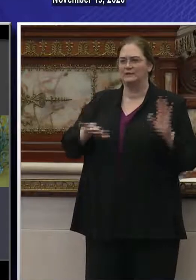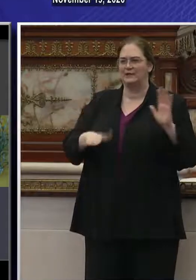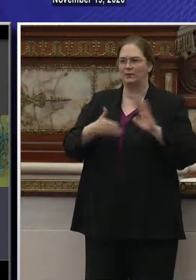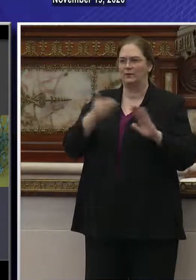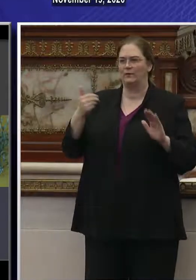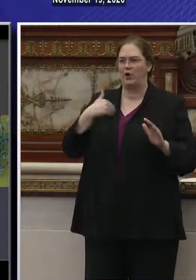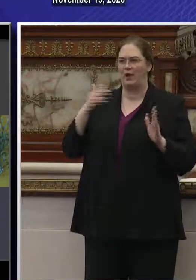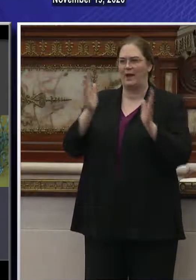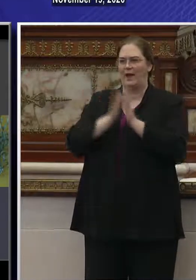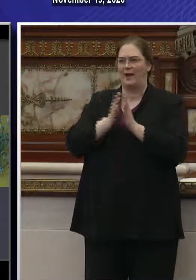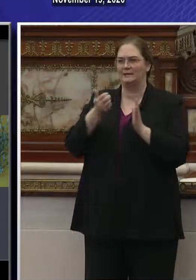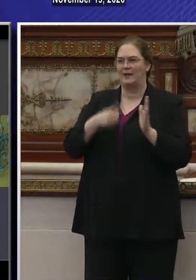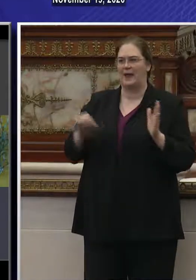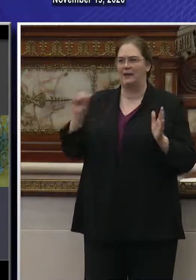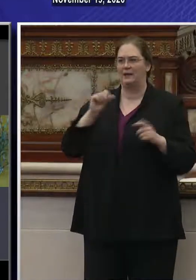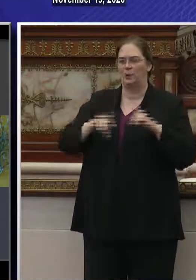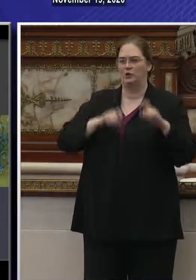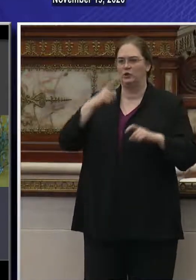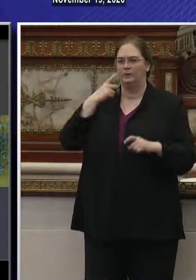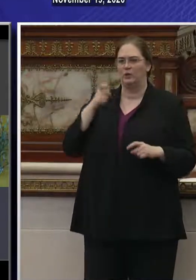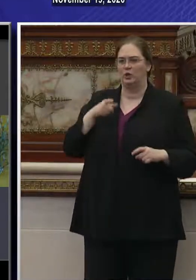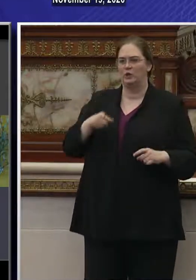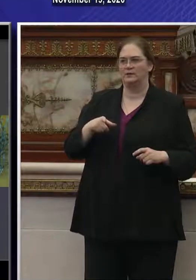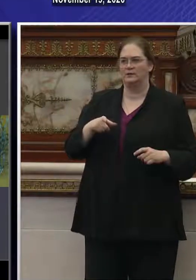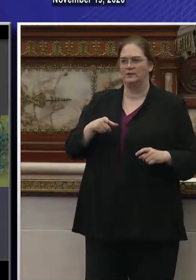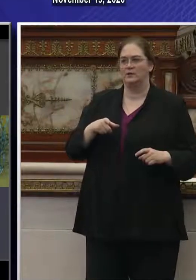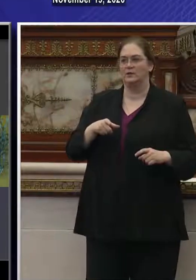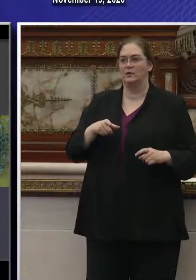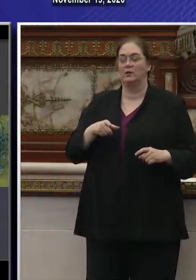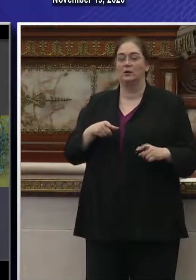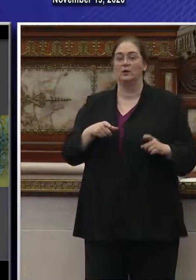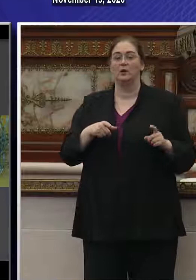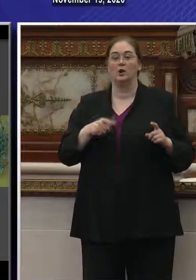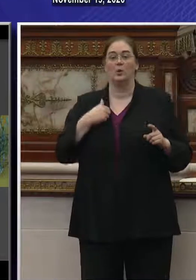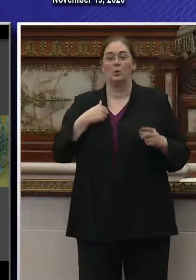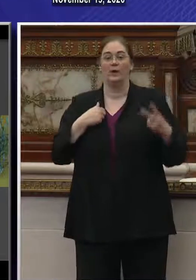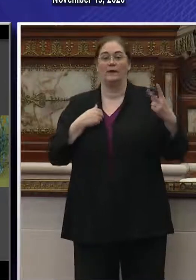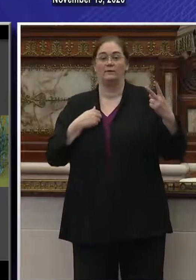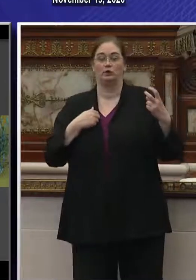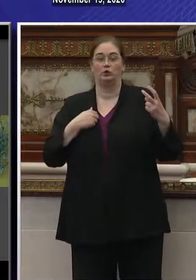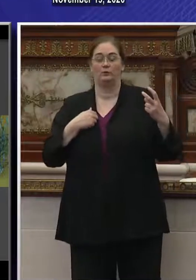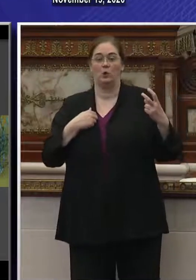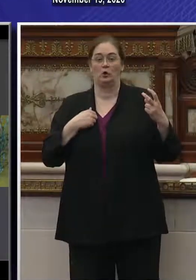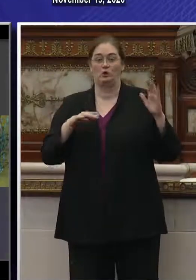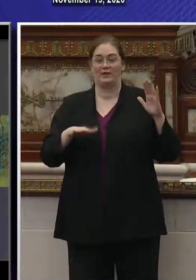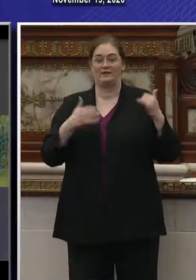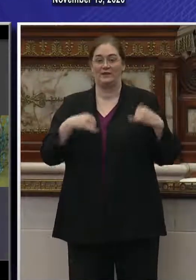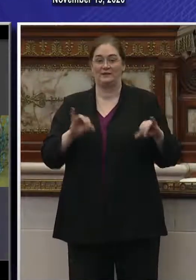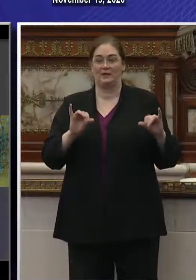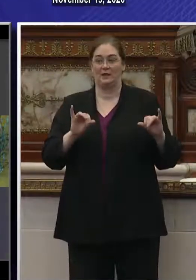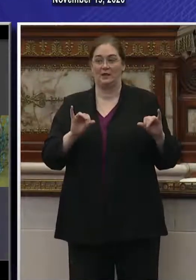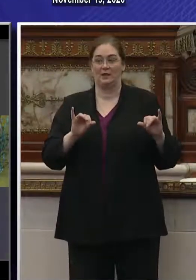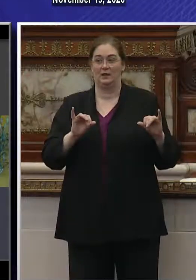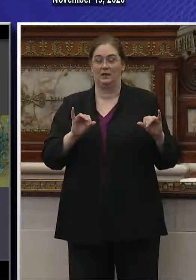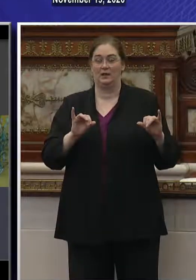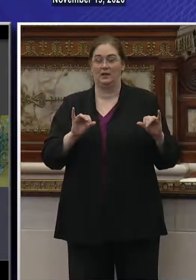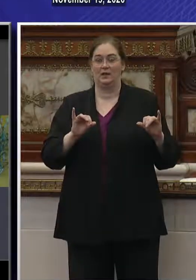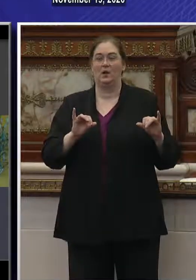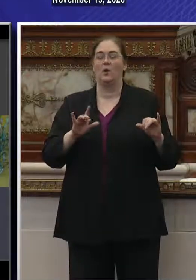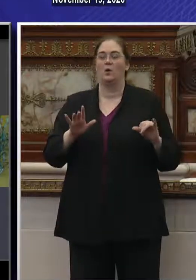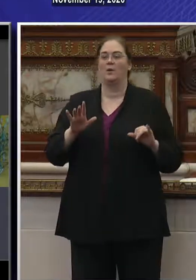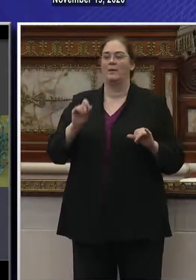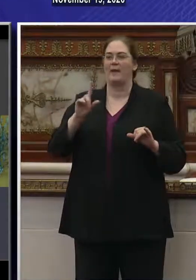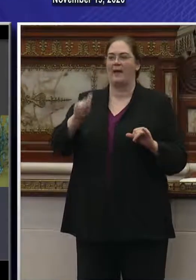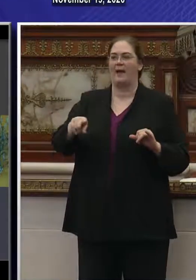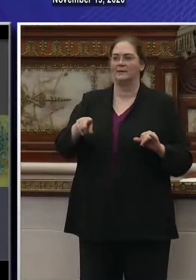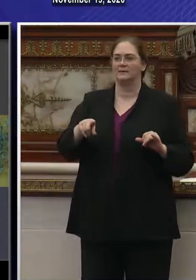before I ask any questions. Okay. Well, we have two more to testify. So why don't we? Okay. Right. Then let me